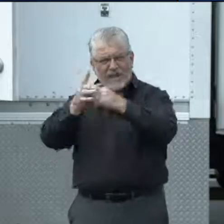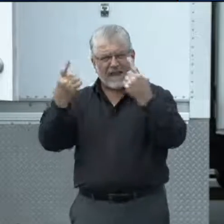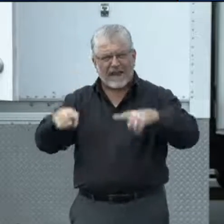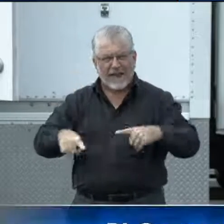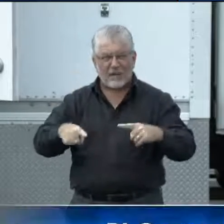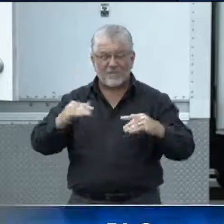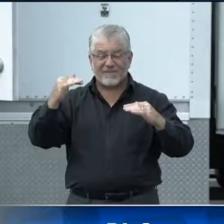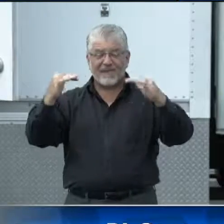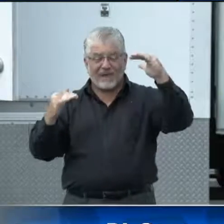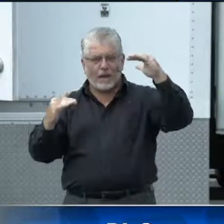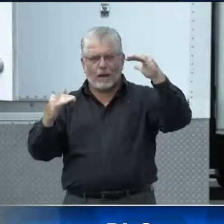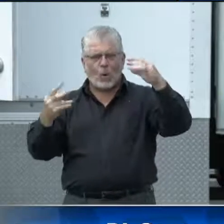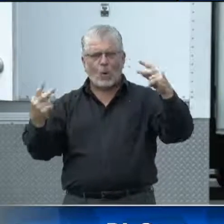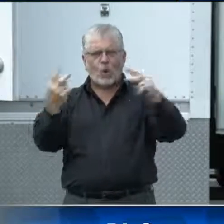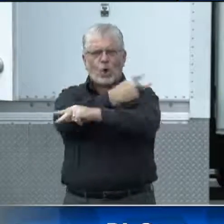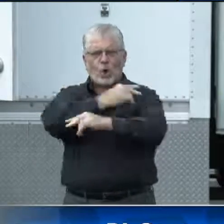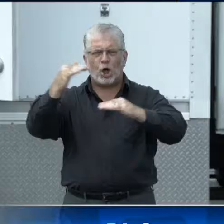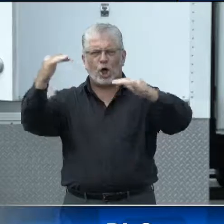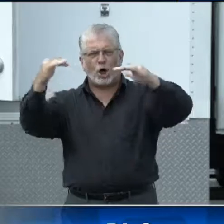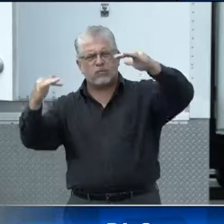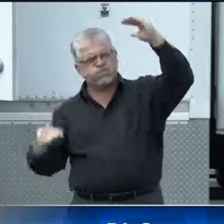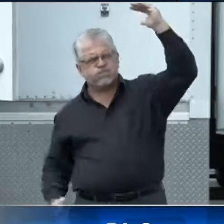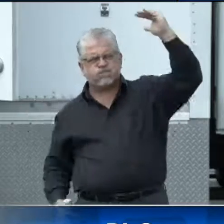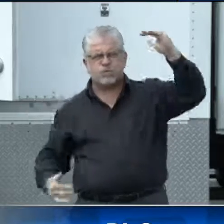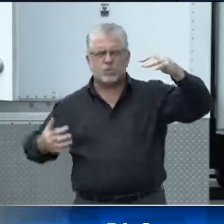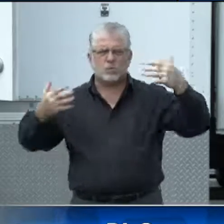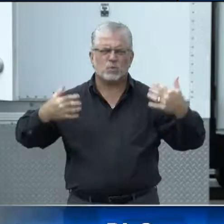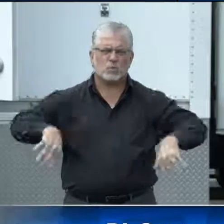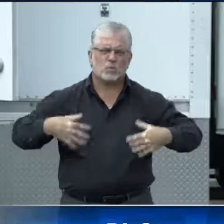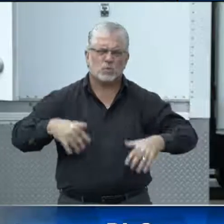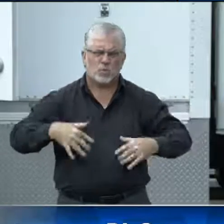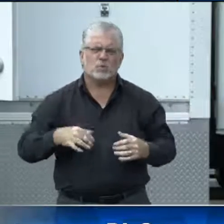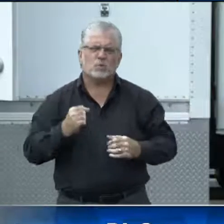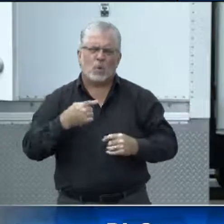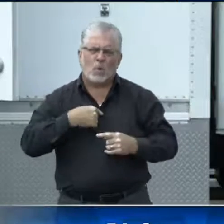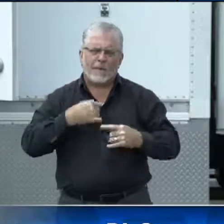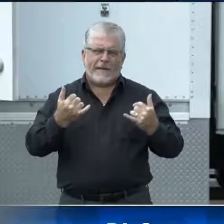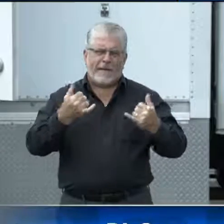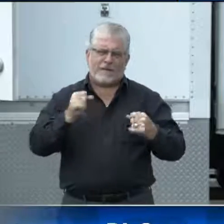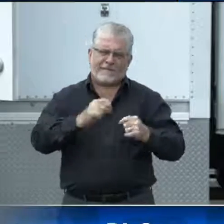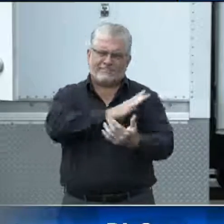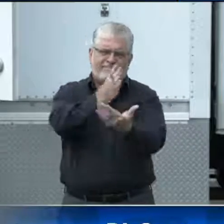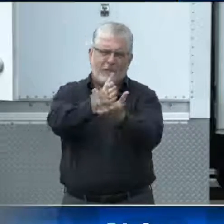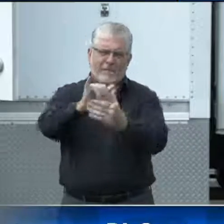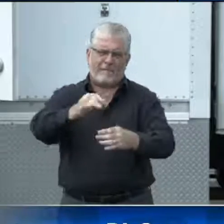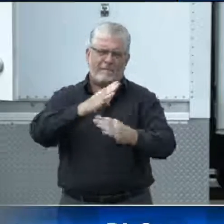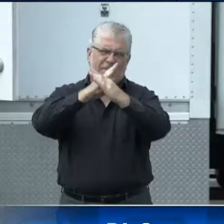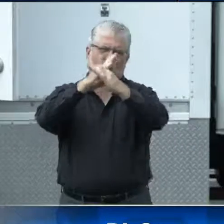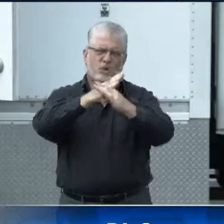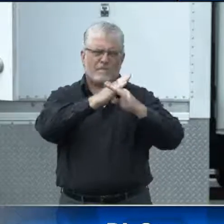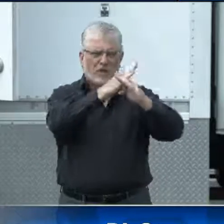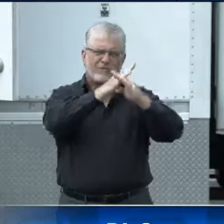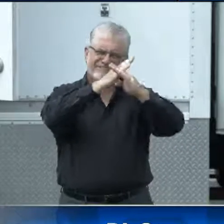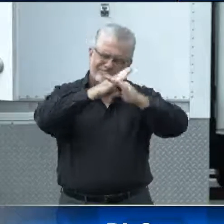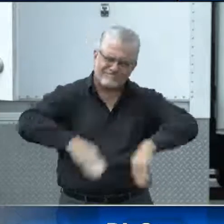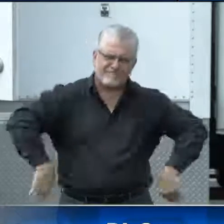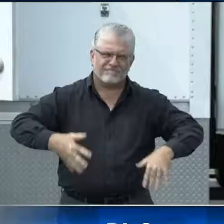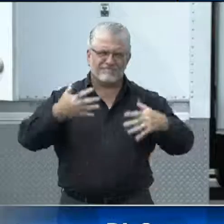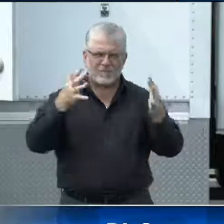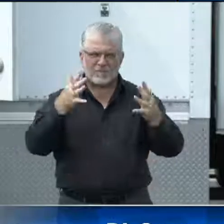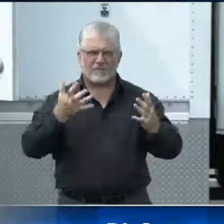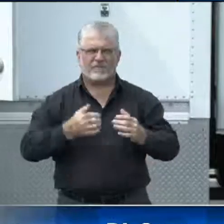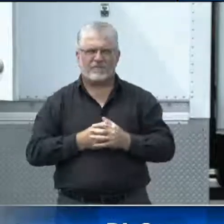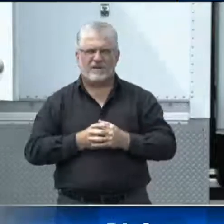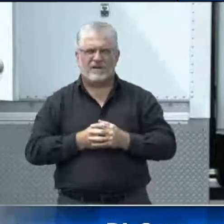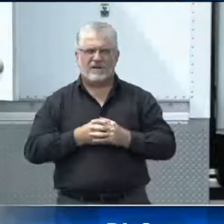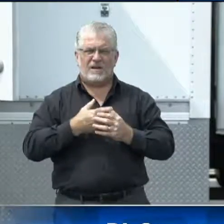direction to breaking down those barriers to our vision at the Pennsylvania Department of Health of a